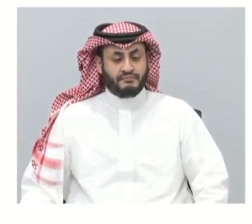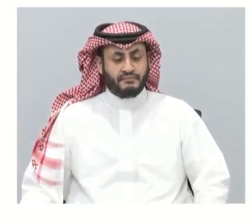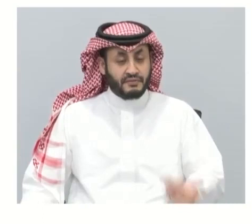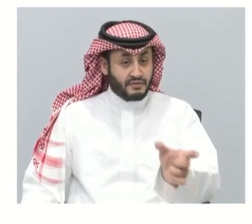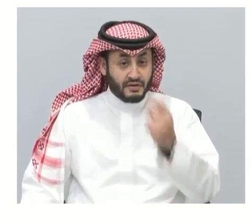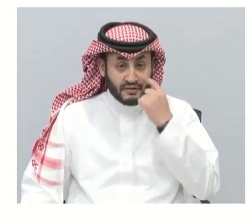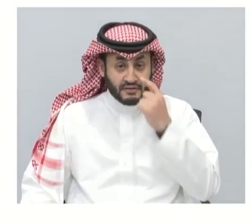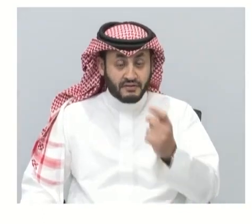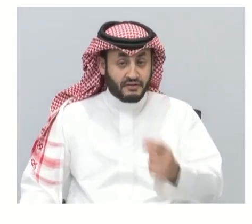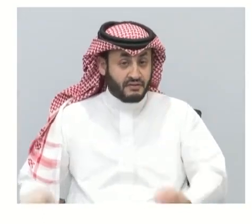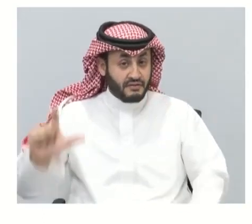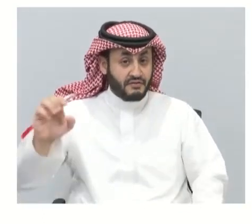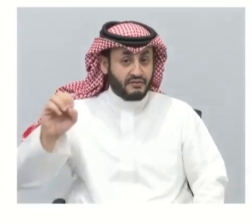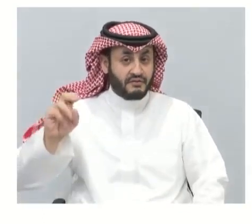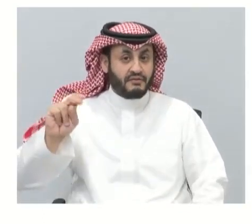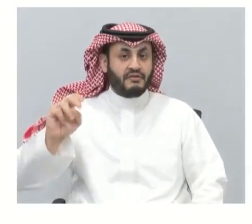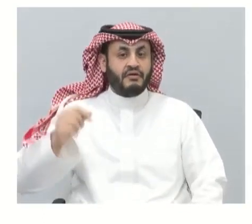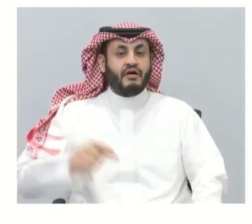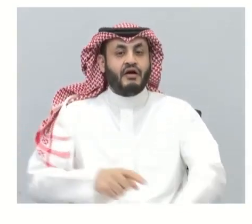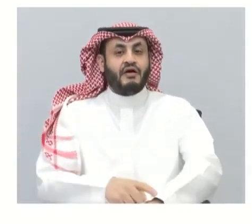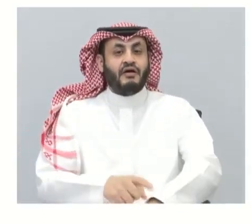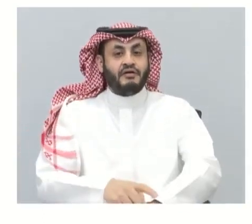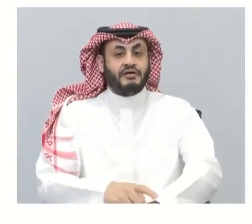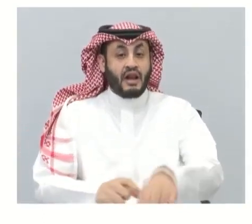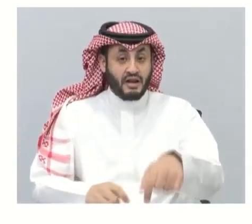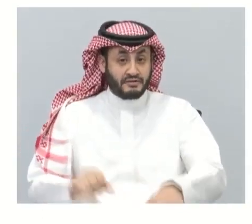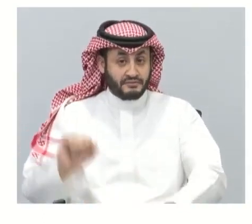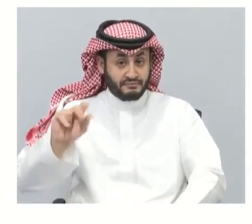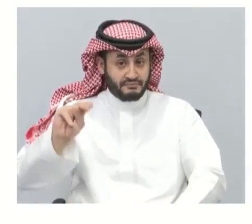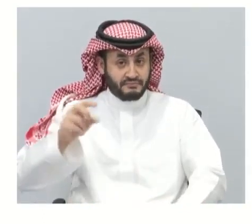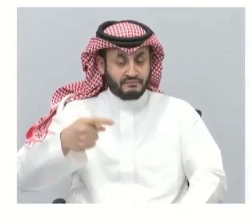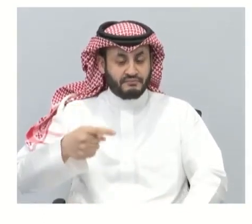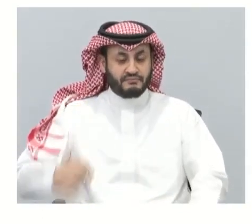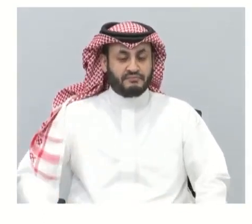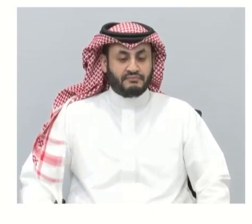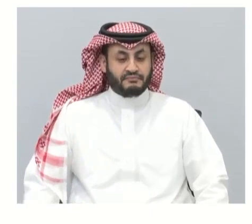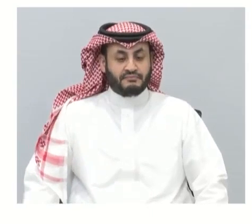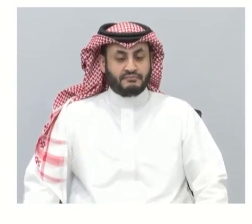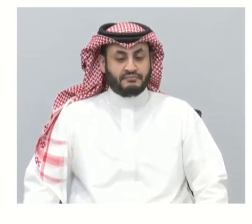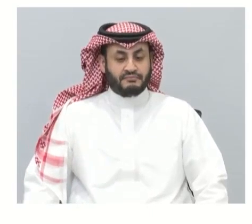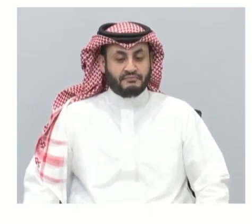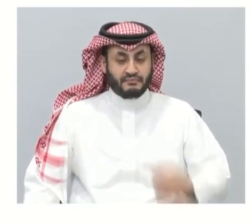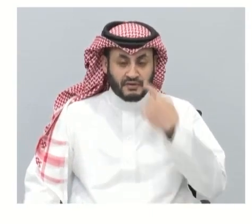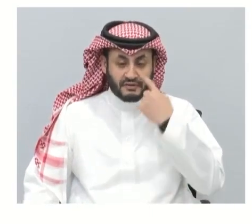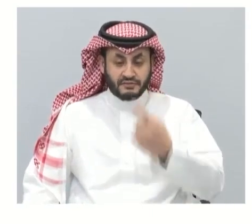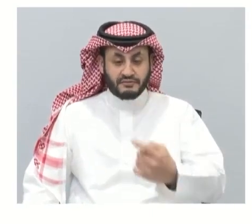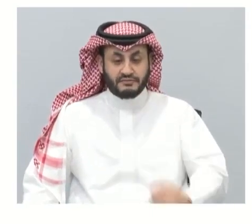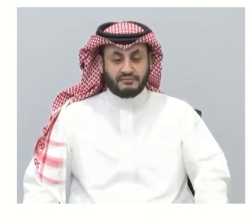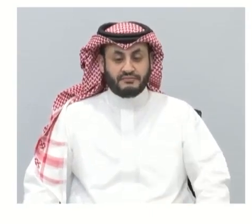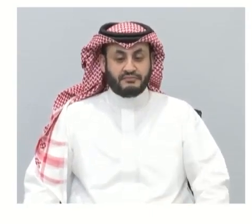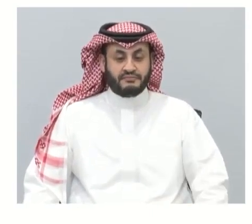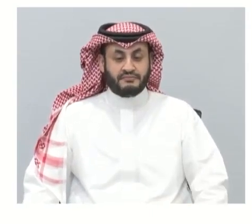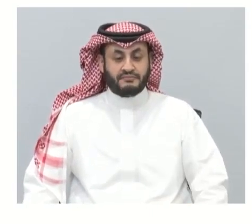long work you at the restaurant? So it will be, have you been working at the